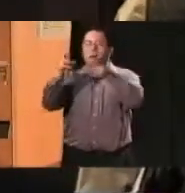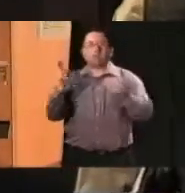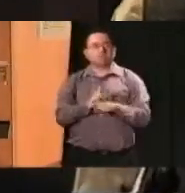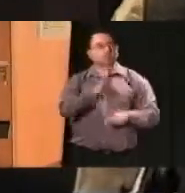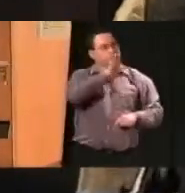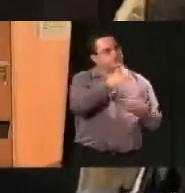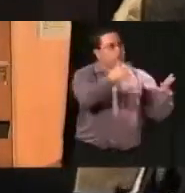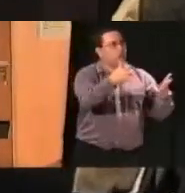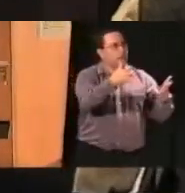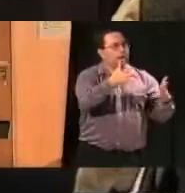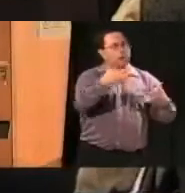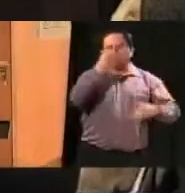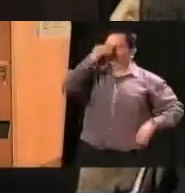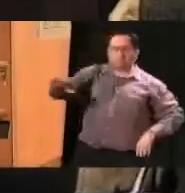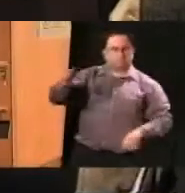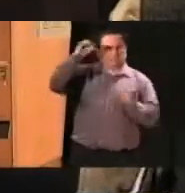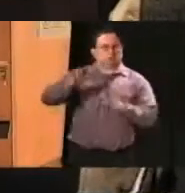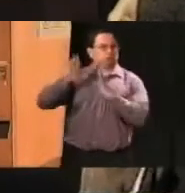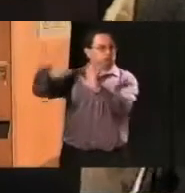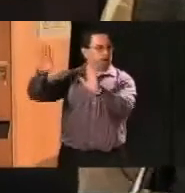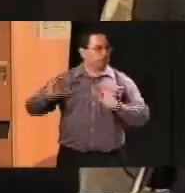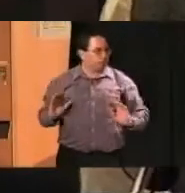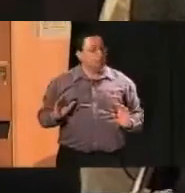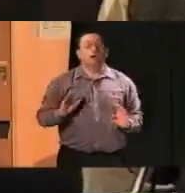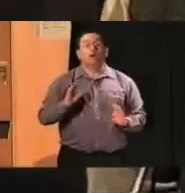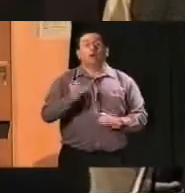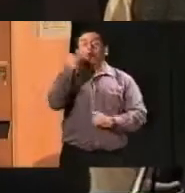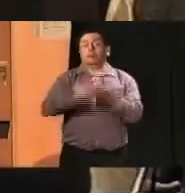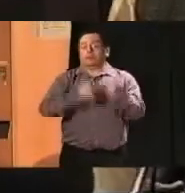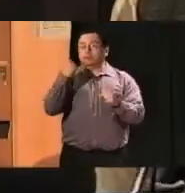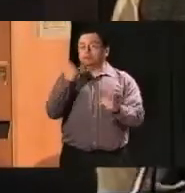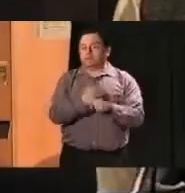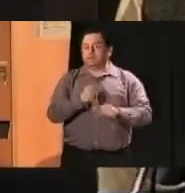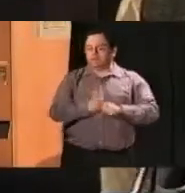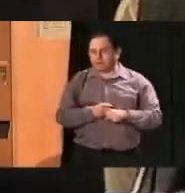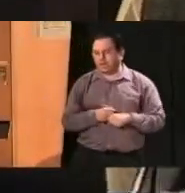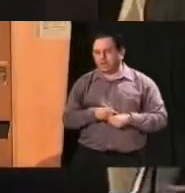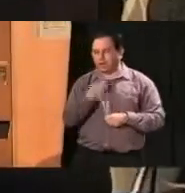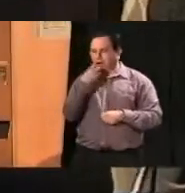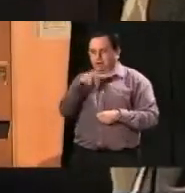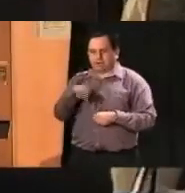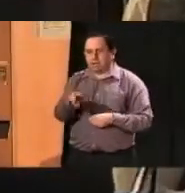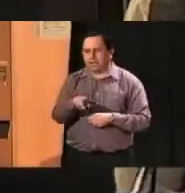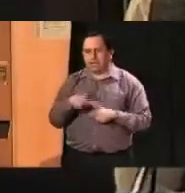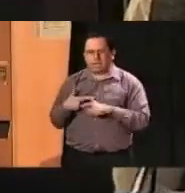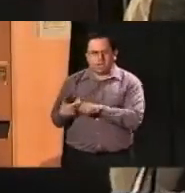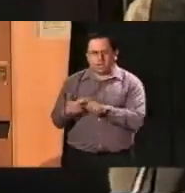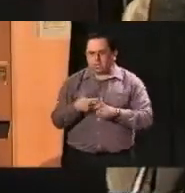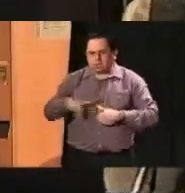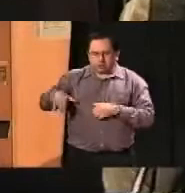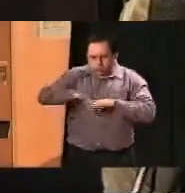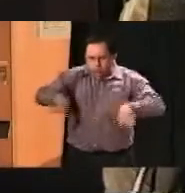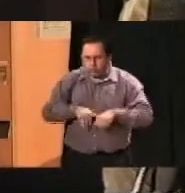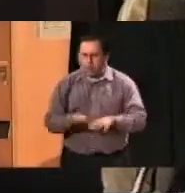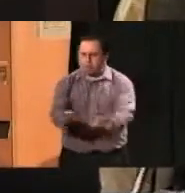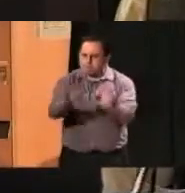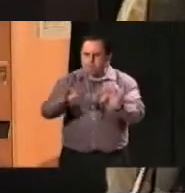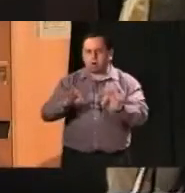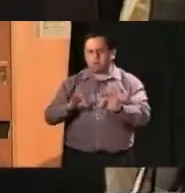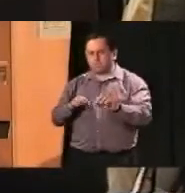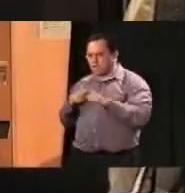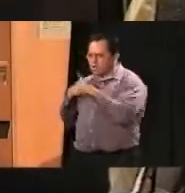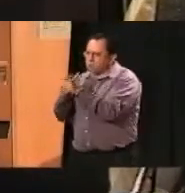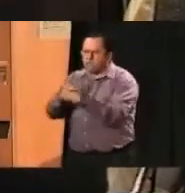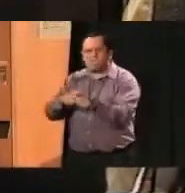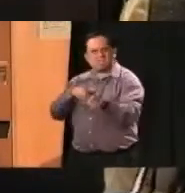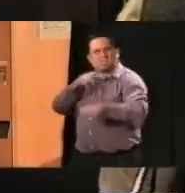to get there. At the end of the year, an abnormal eel that could swim exceedingly well and also run, climb, and fly